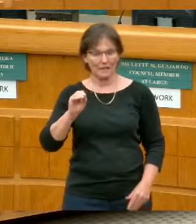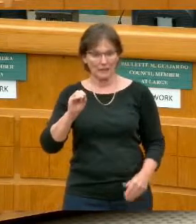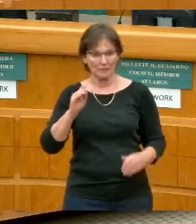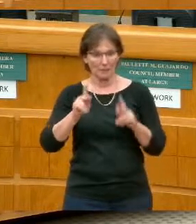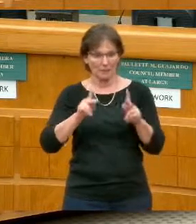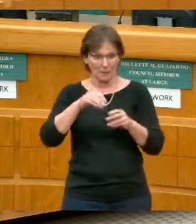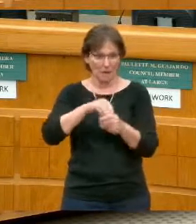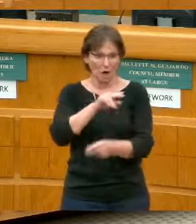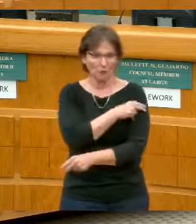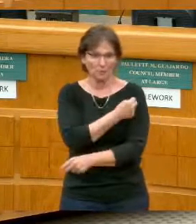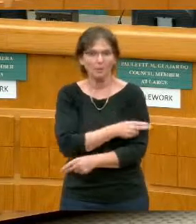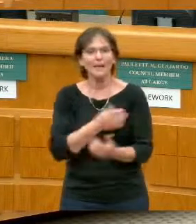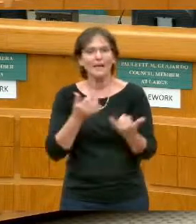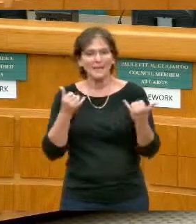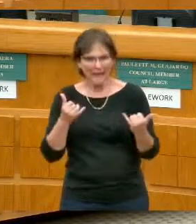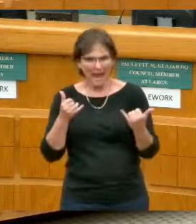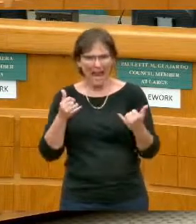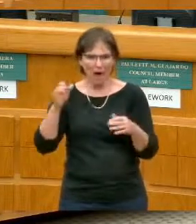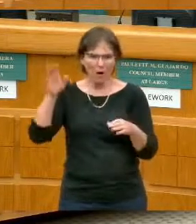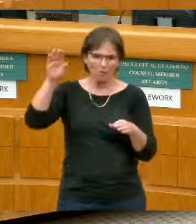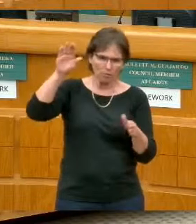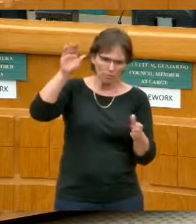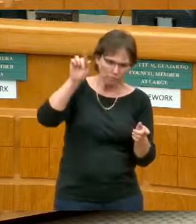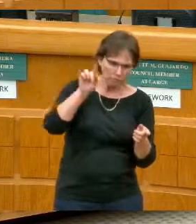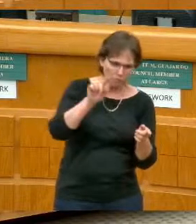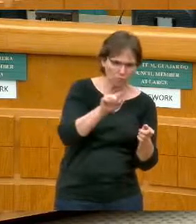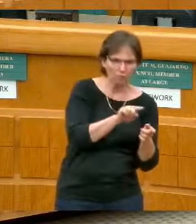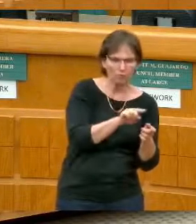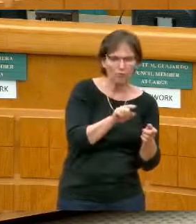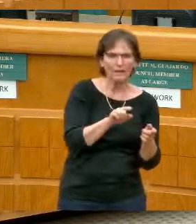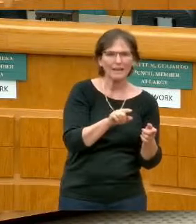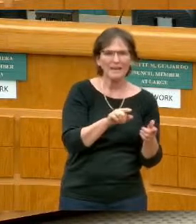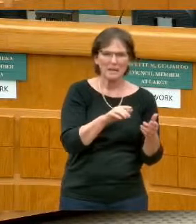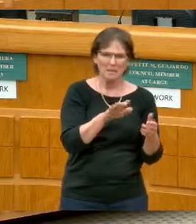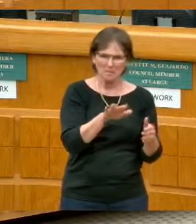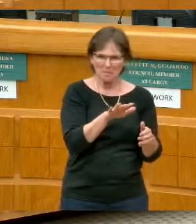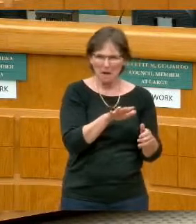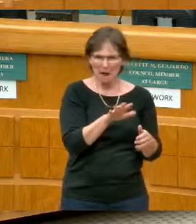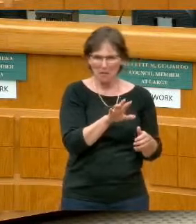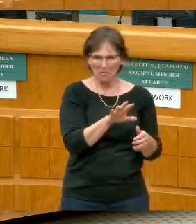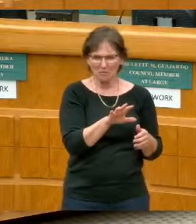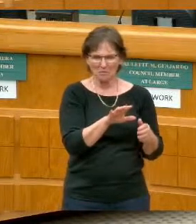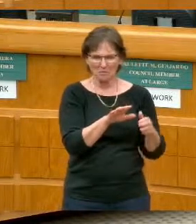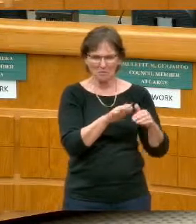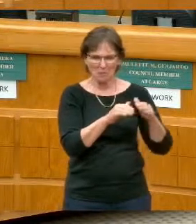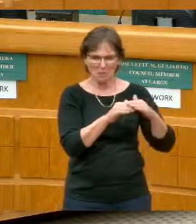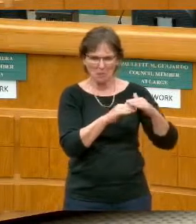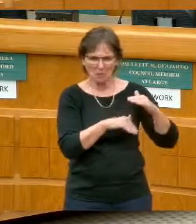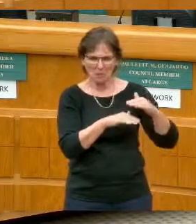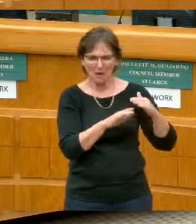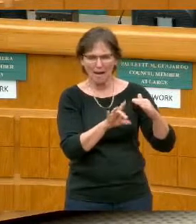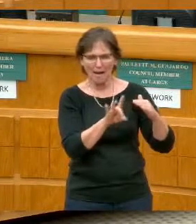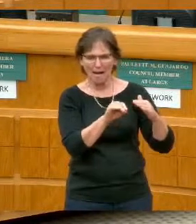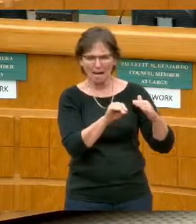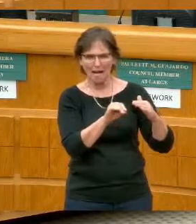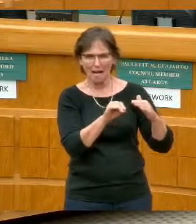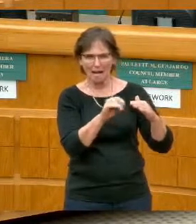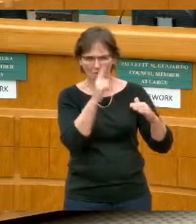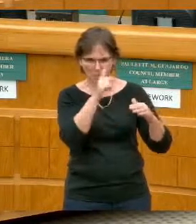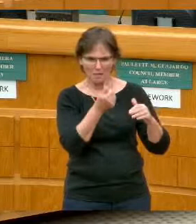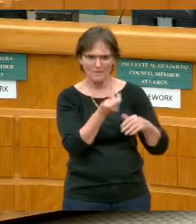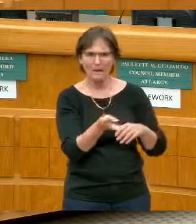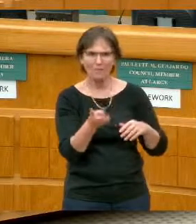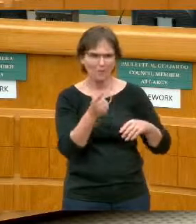looks like we're plateauing right in the upper 70s. We've been at 78 for the last 3 days, but some people will